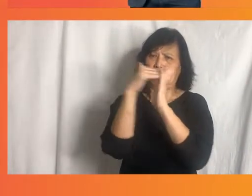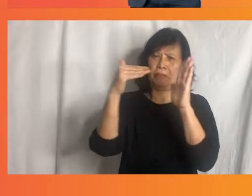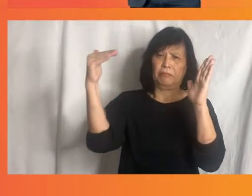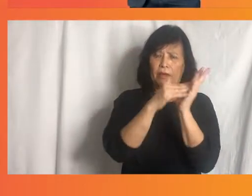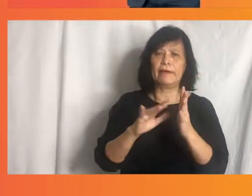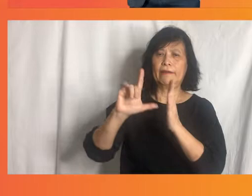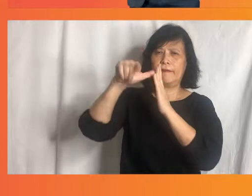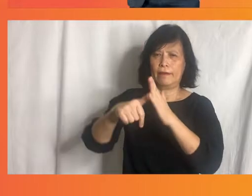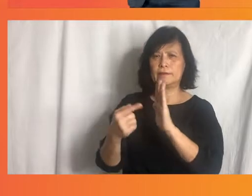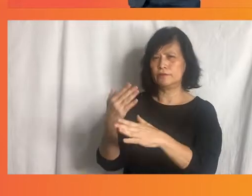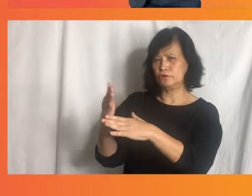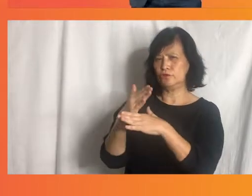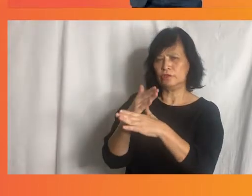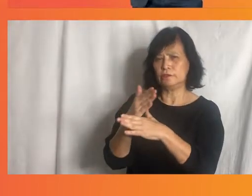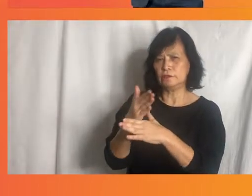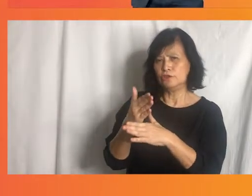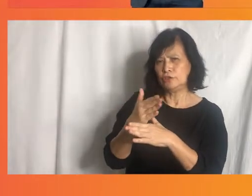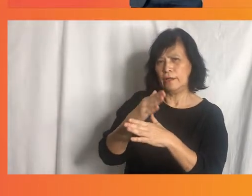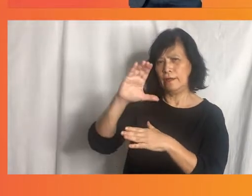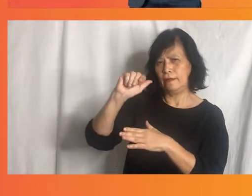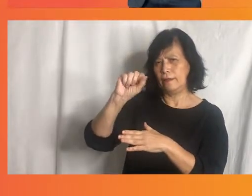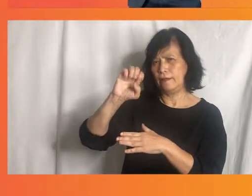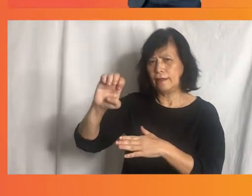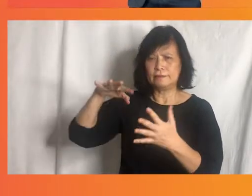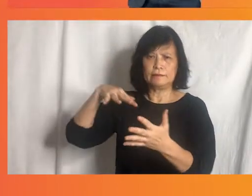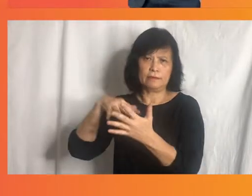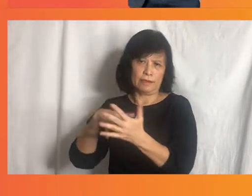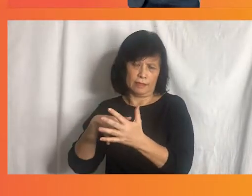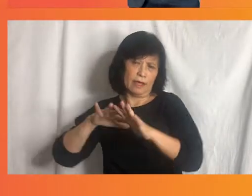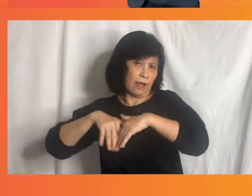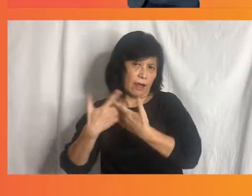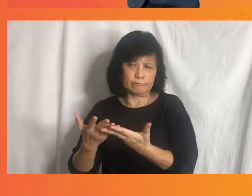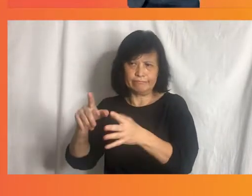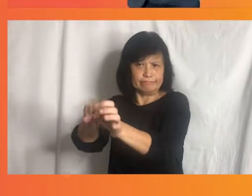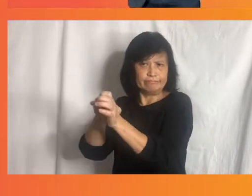share strategies which can facilitate engagement and participation.